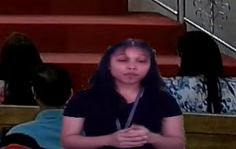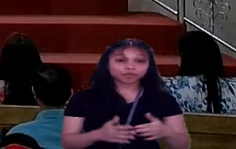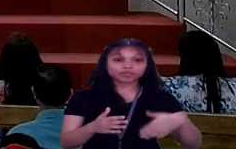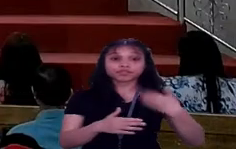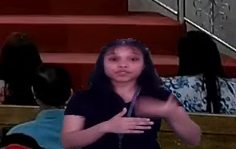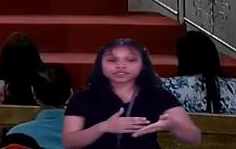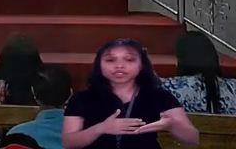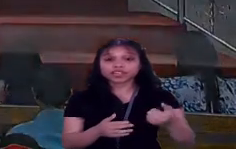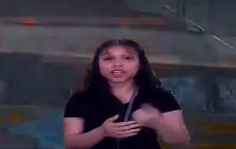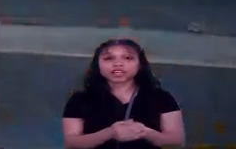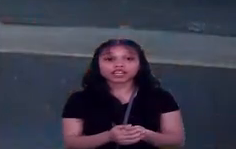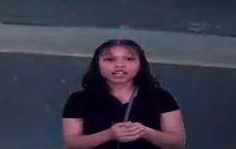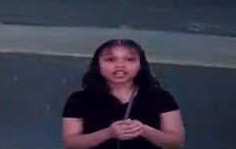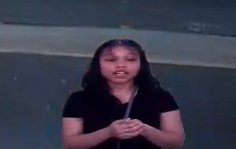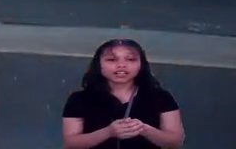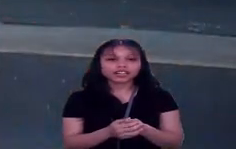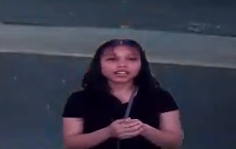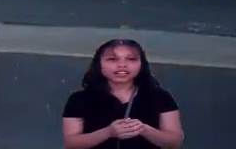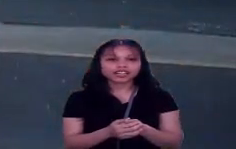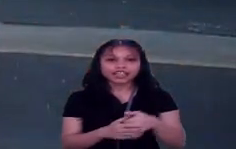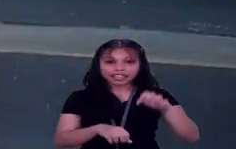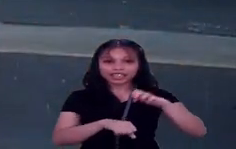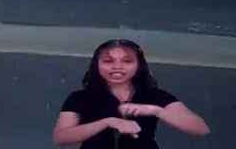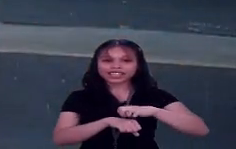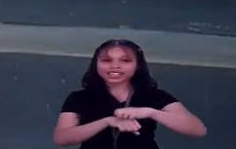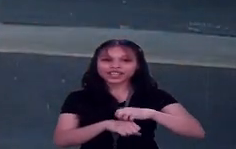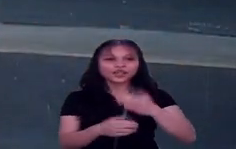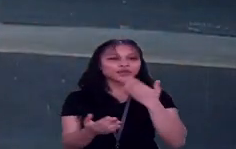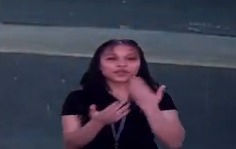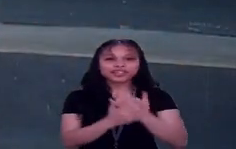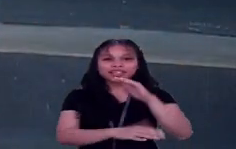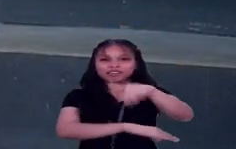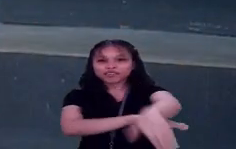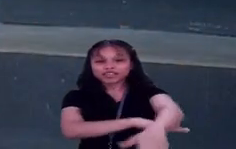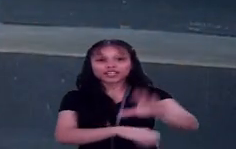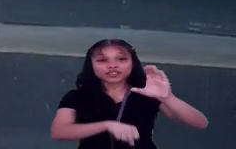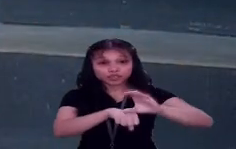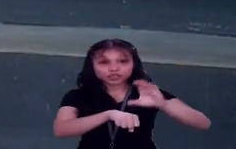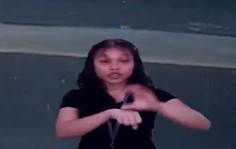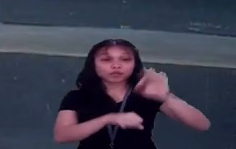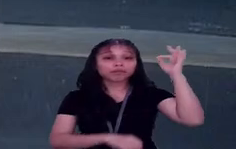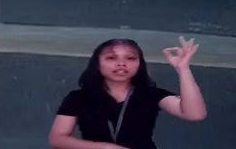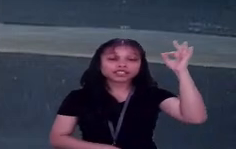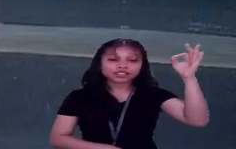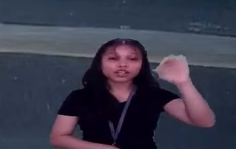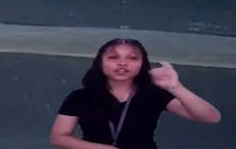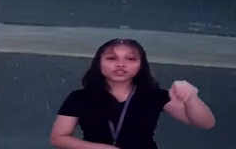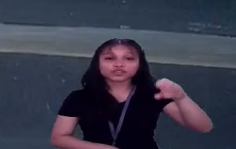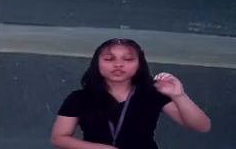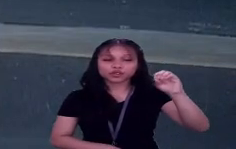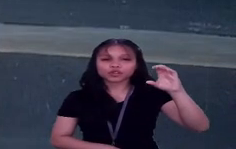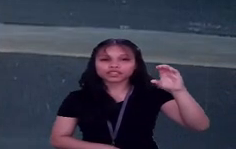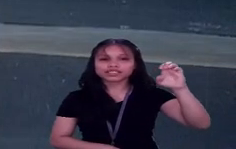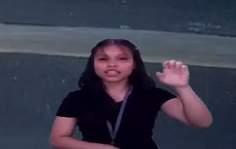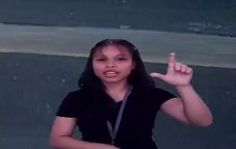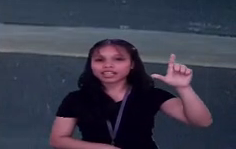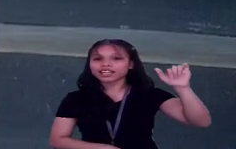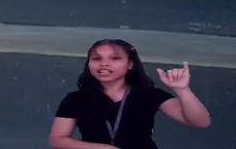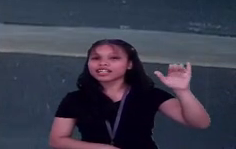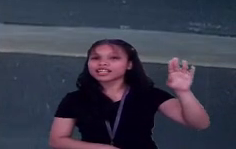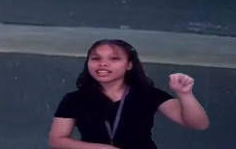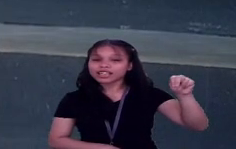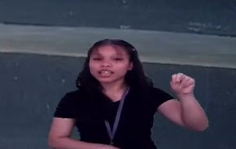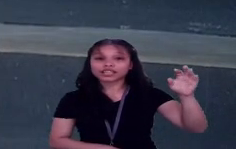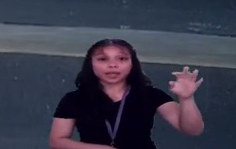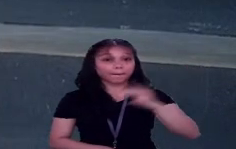Wan chang hao jawe ganagamushu. In English po, good evening churches, good evening pastors. My name is Roslyn Bautista Aquino,